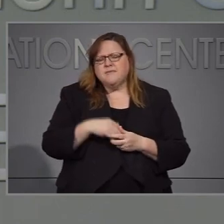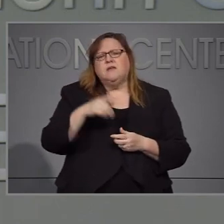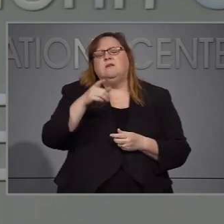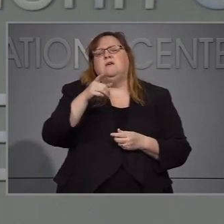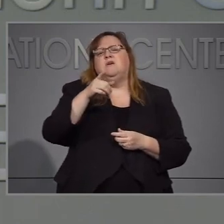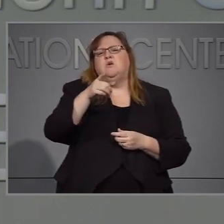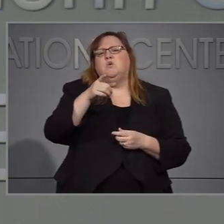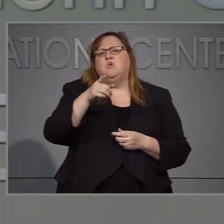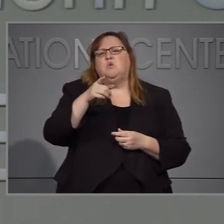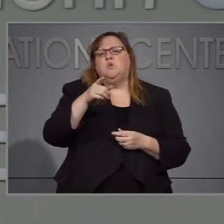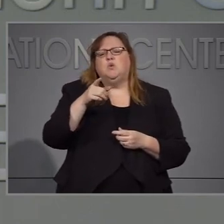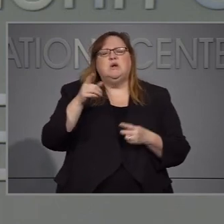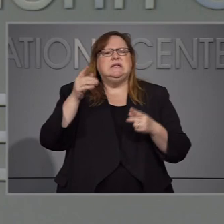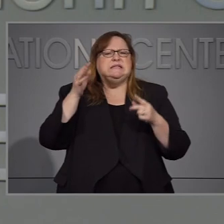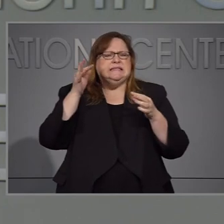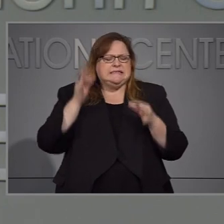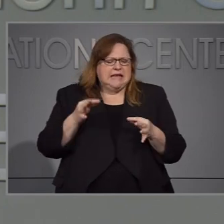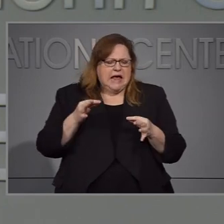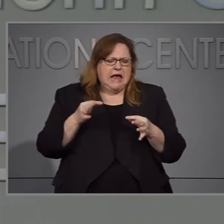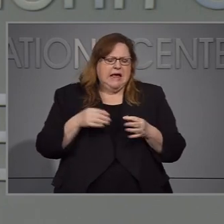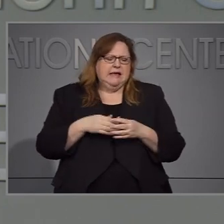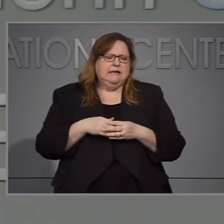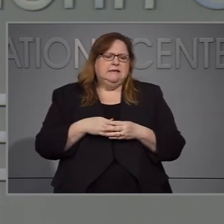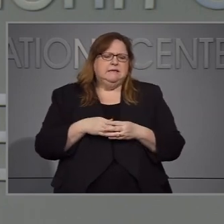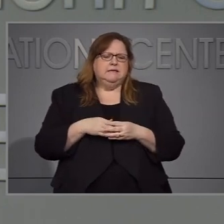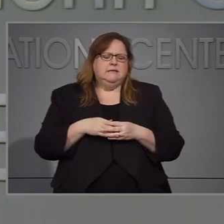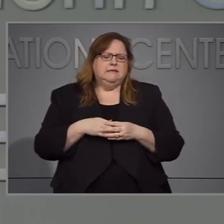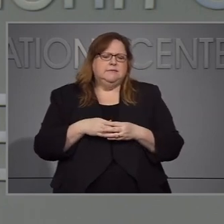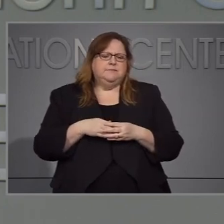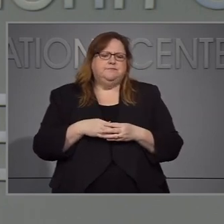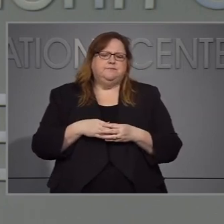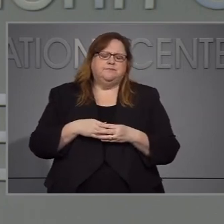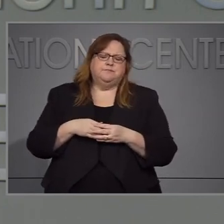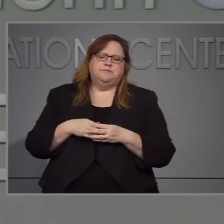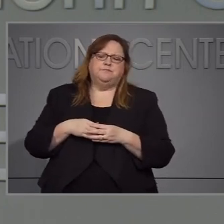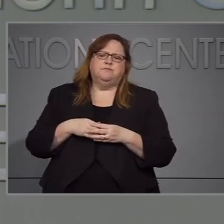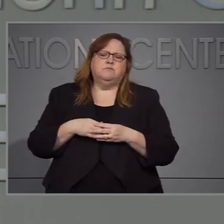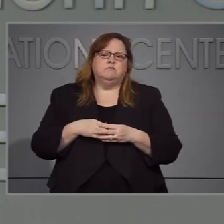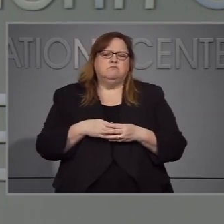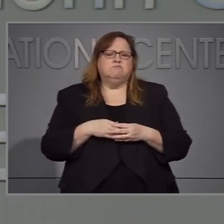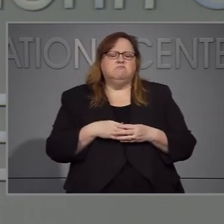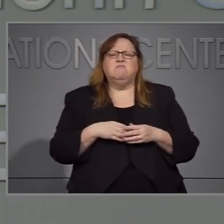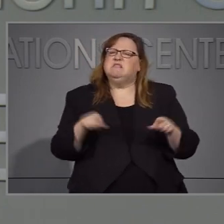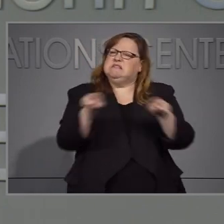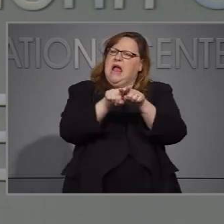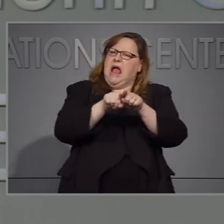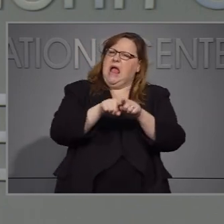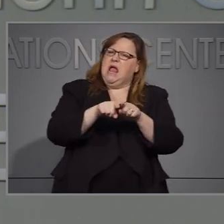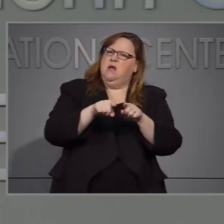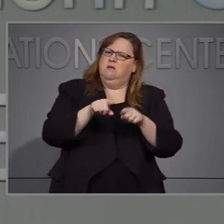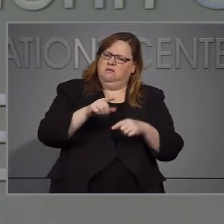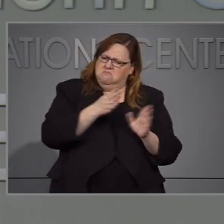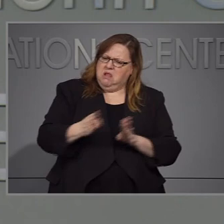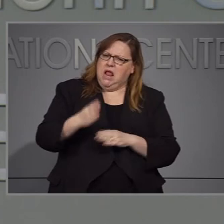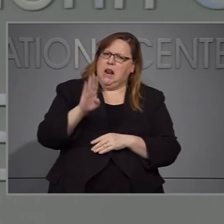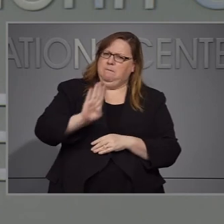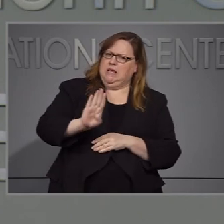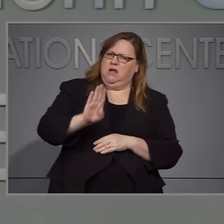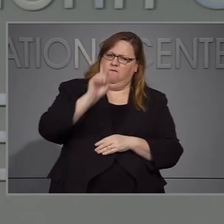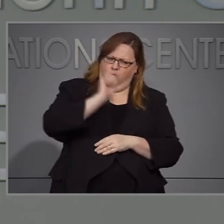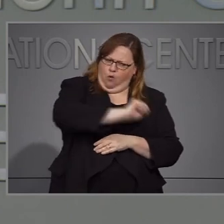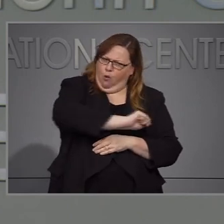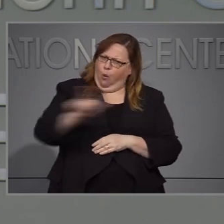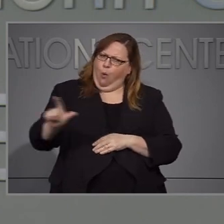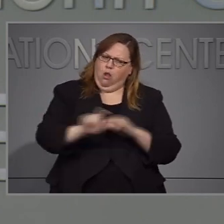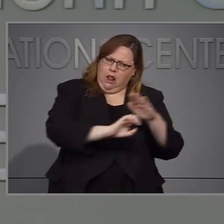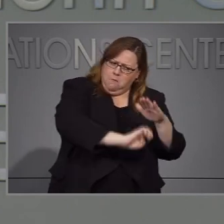to bifurcate or even trifurcate this between high school, middle, and elementary school, given that older students are